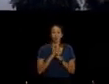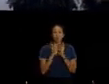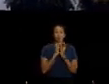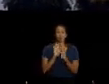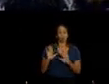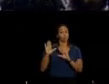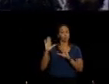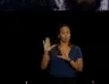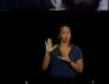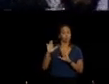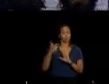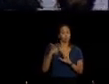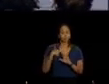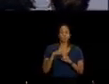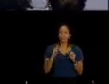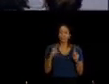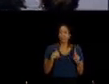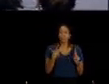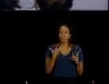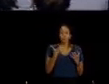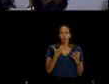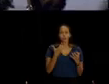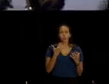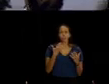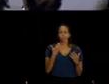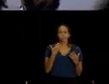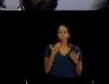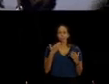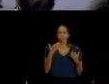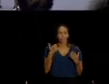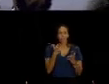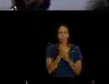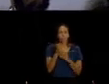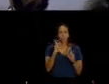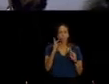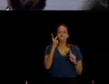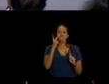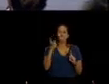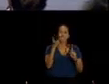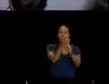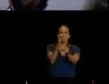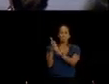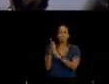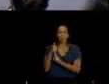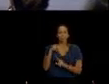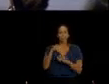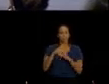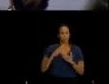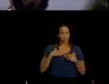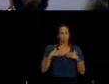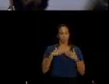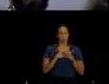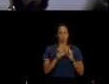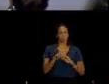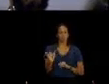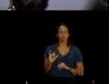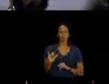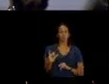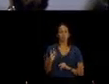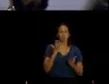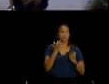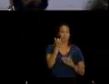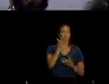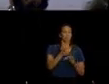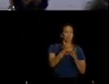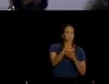But I wanted to be able to have people see themselves in these stories as well. So it allowed me to be like, maybe it could help somebody.